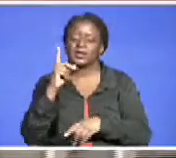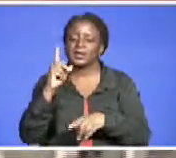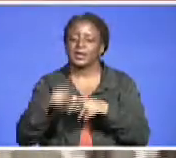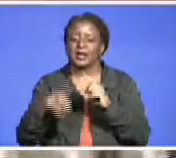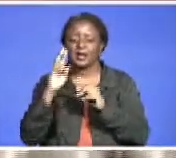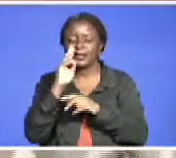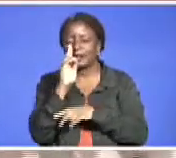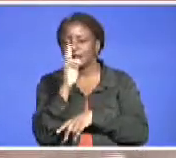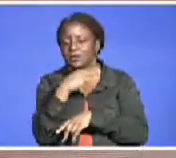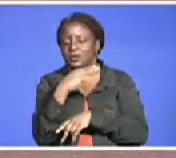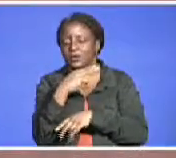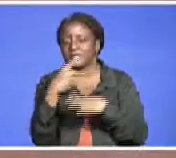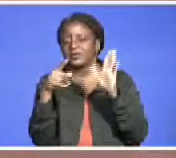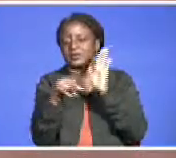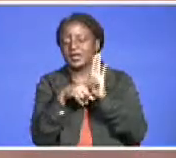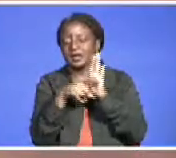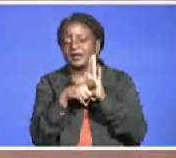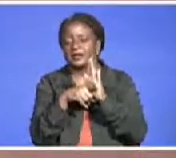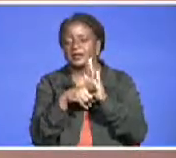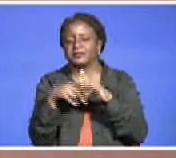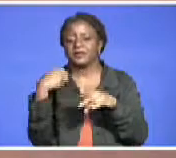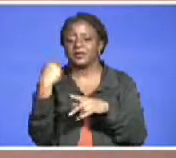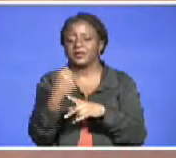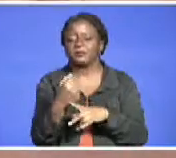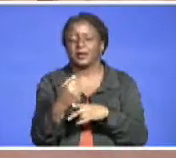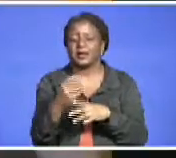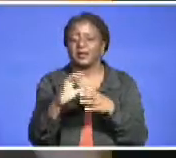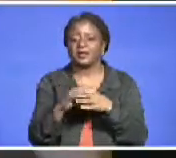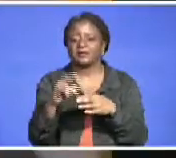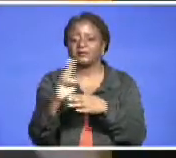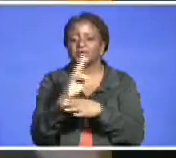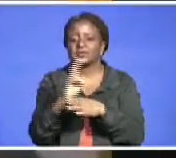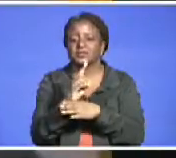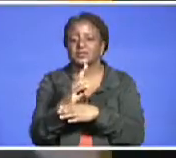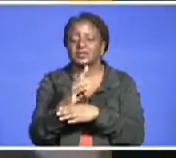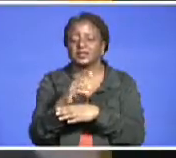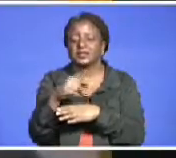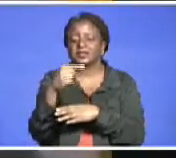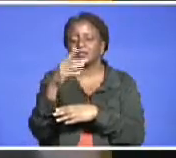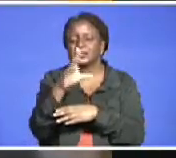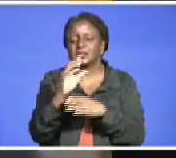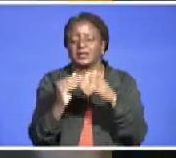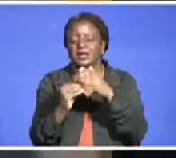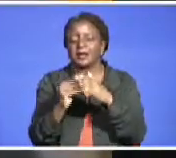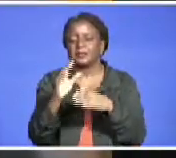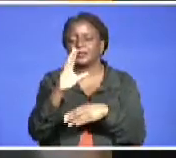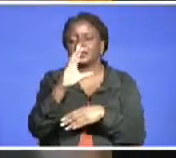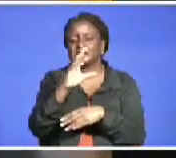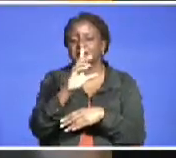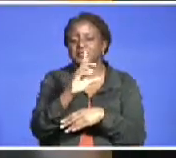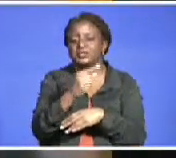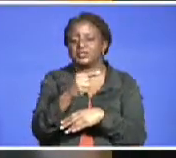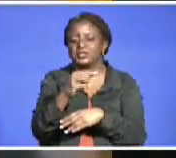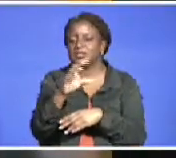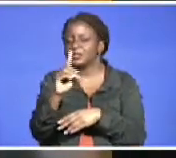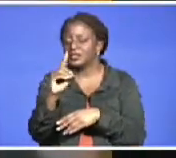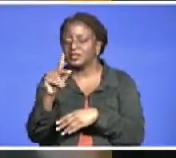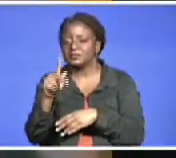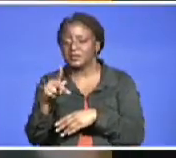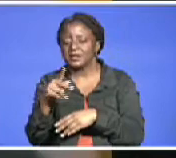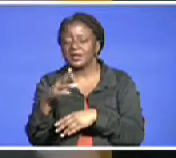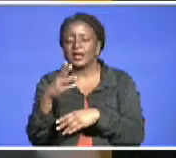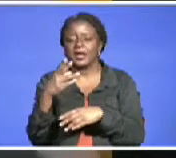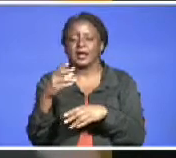unfortunate impact of the use of per capita GDP, GNP, as a measurement of wealth, as this